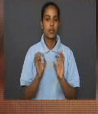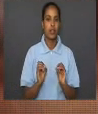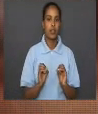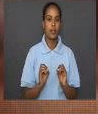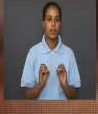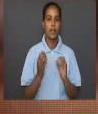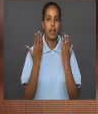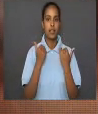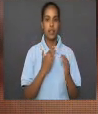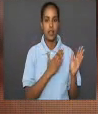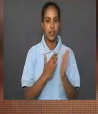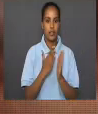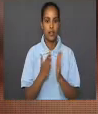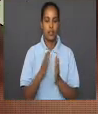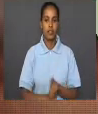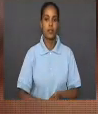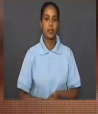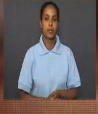Students, let's get ready.